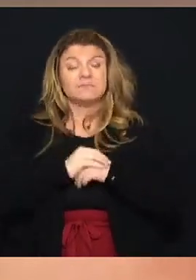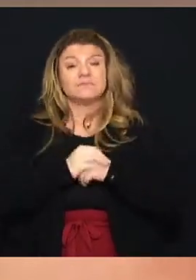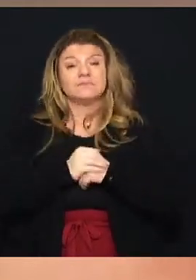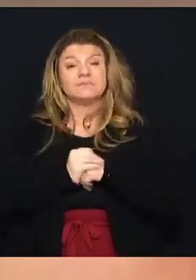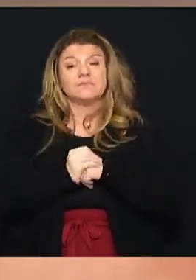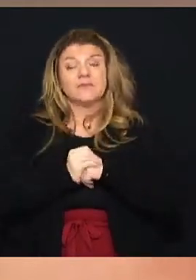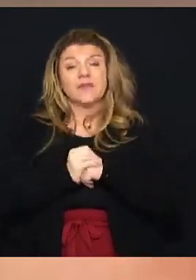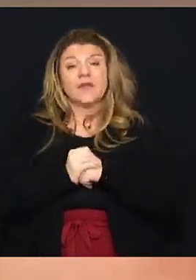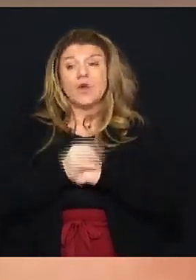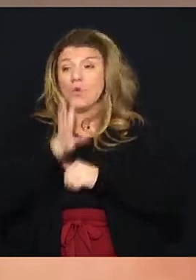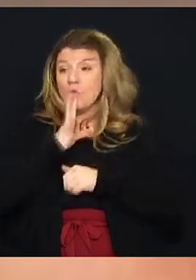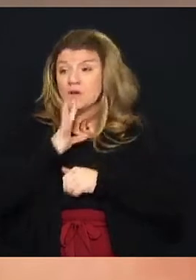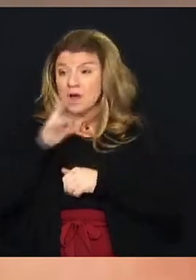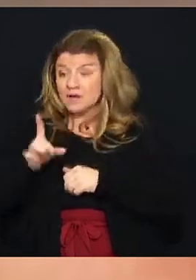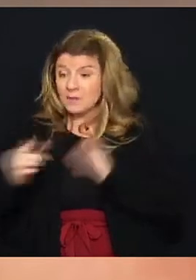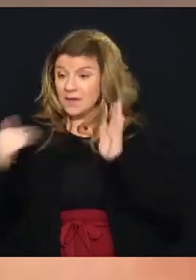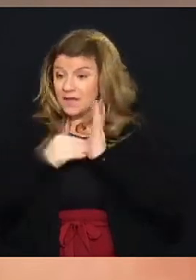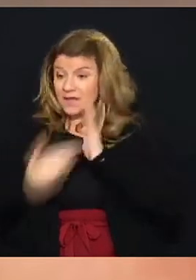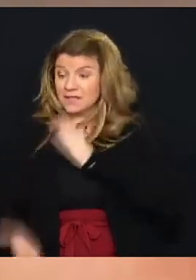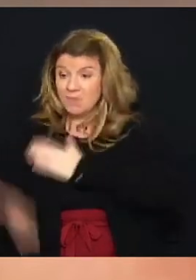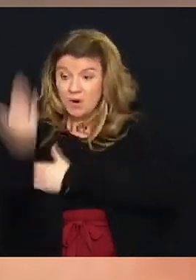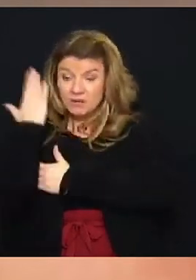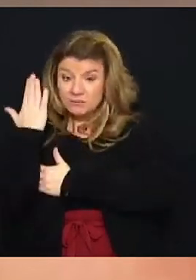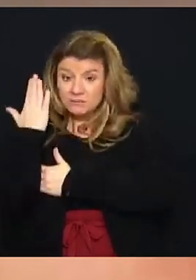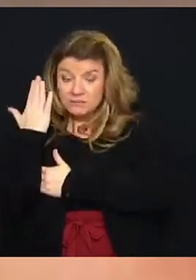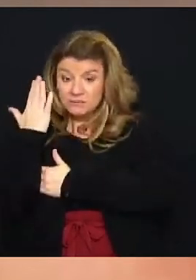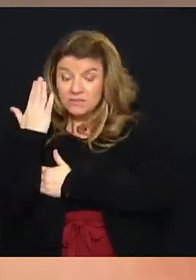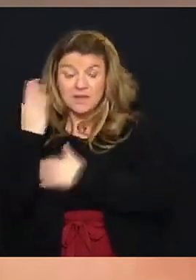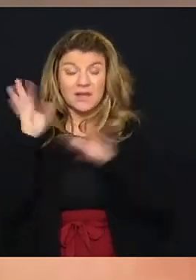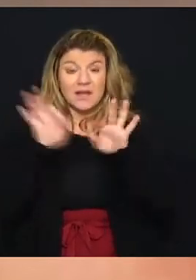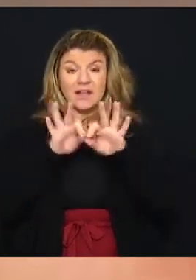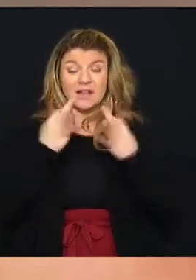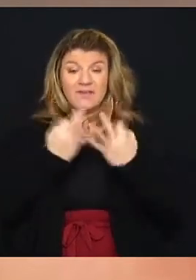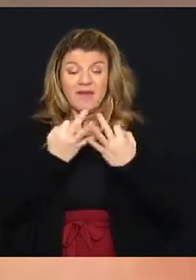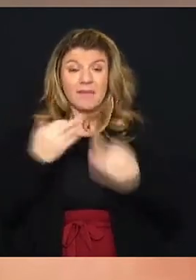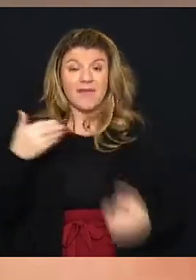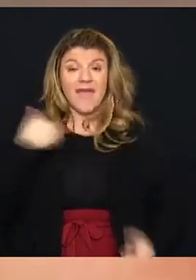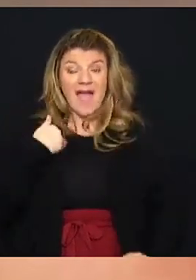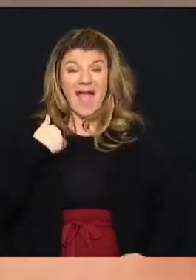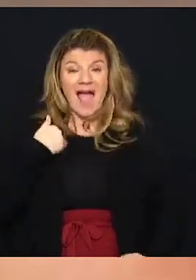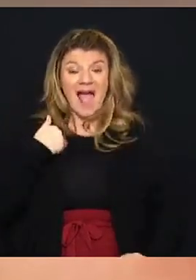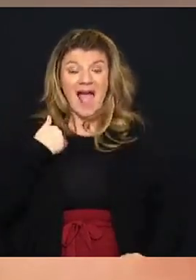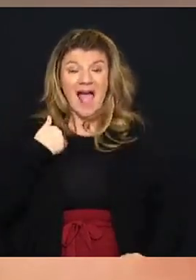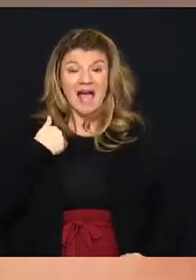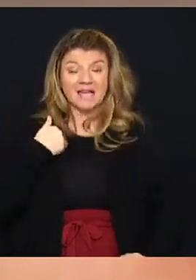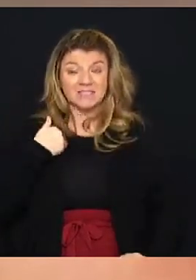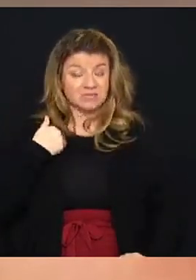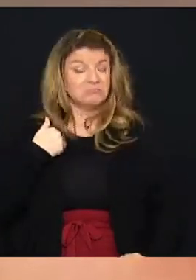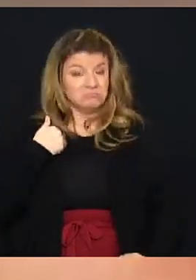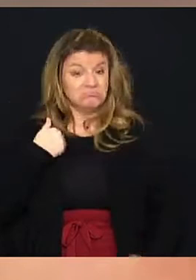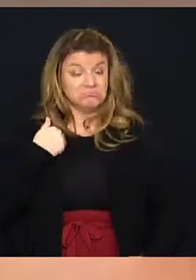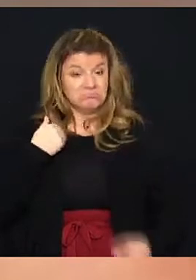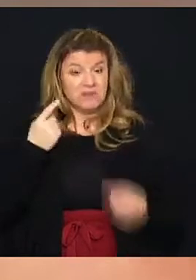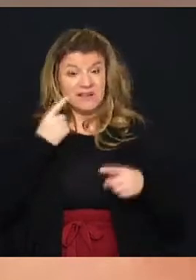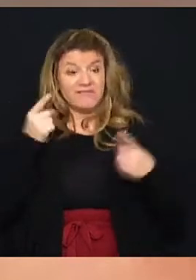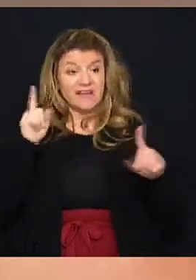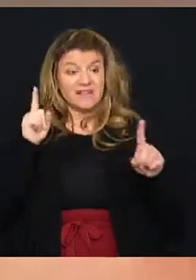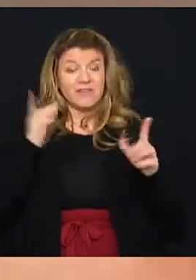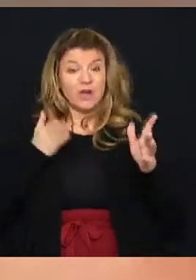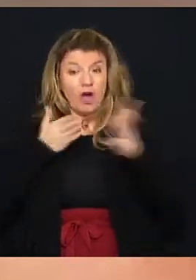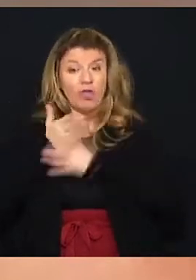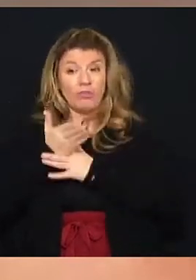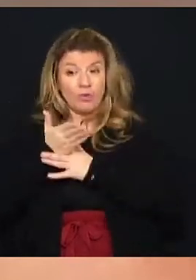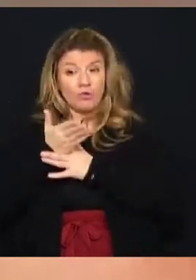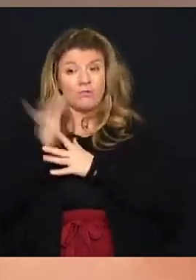them again this morning, and the family has effectively weathered the